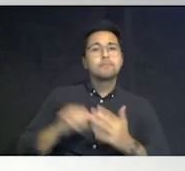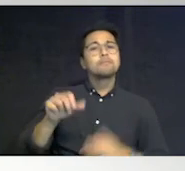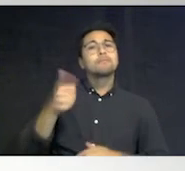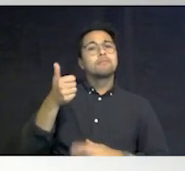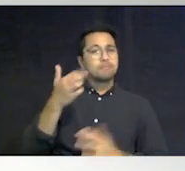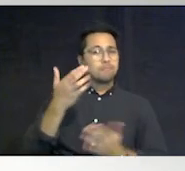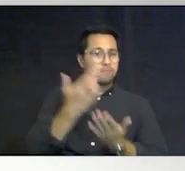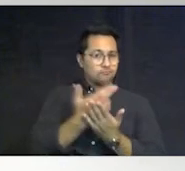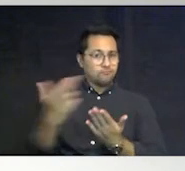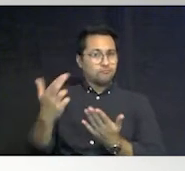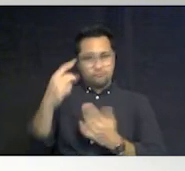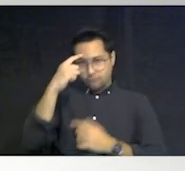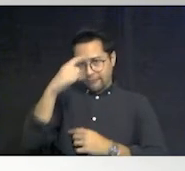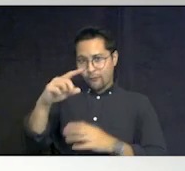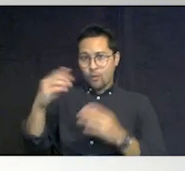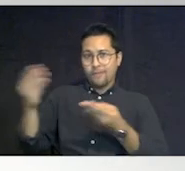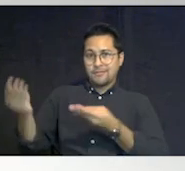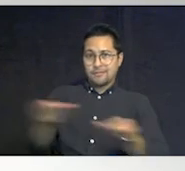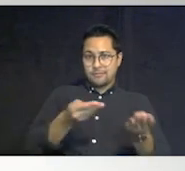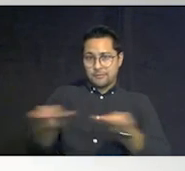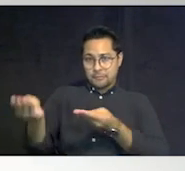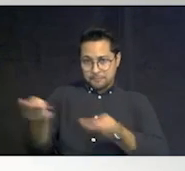resources about facilitation